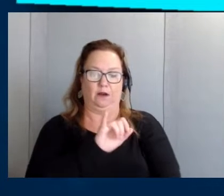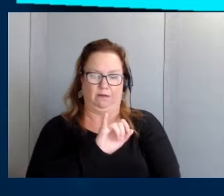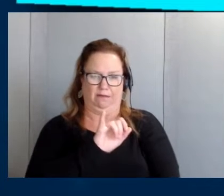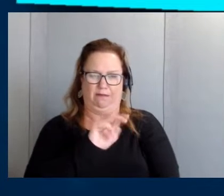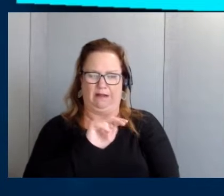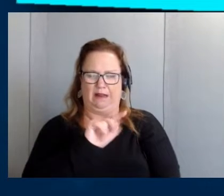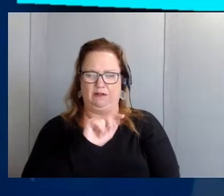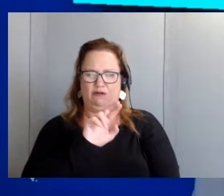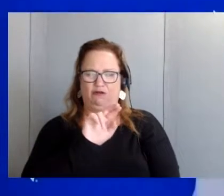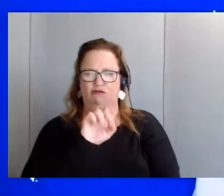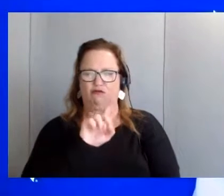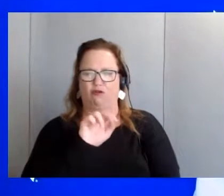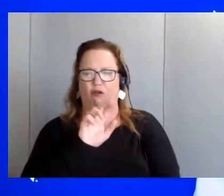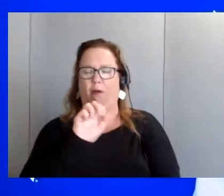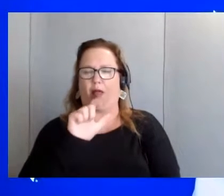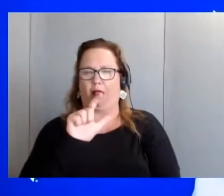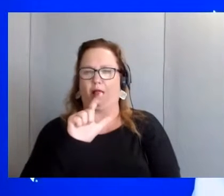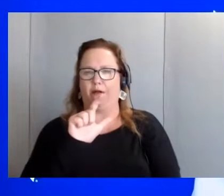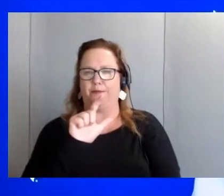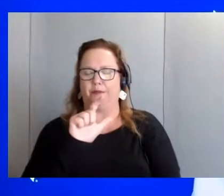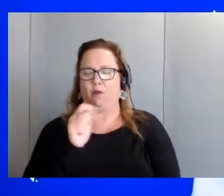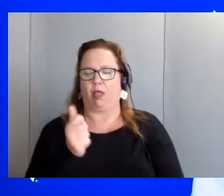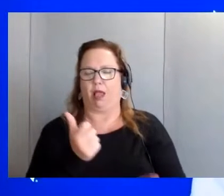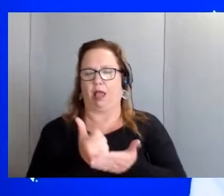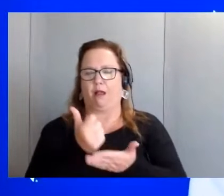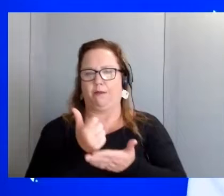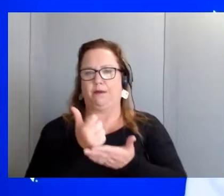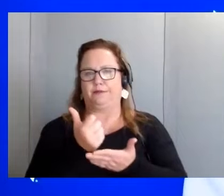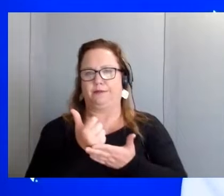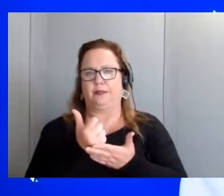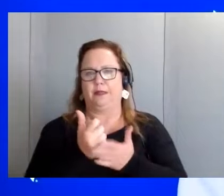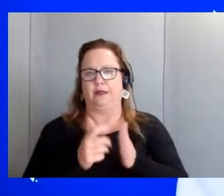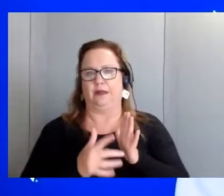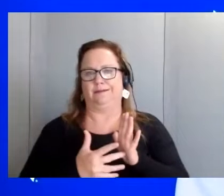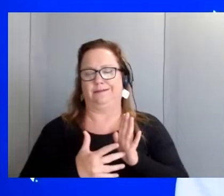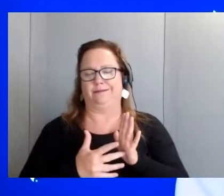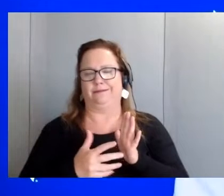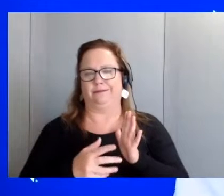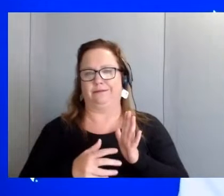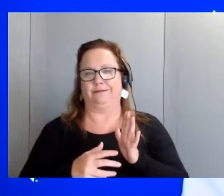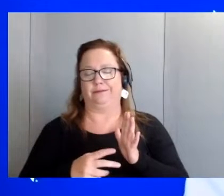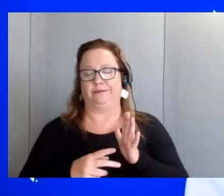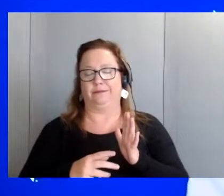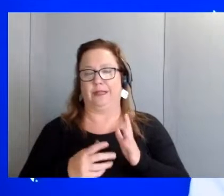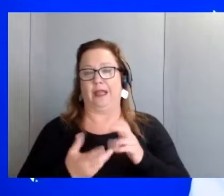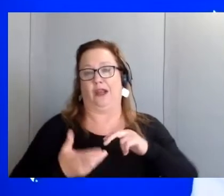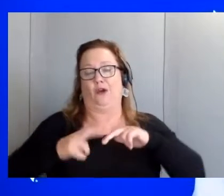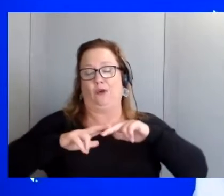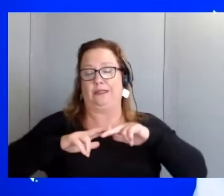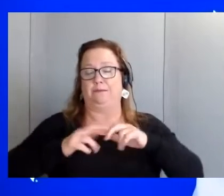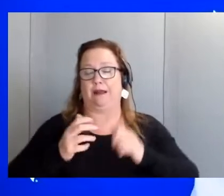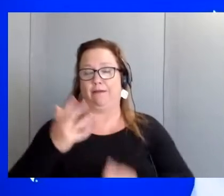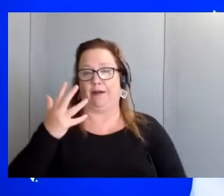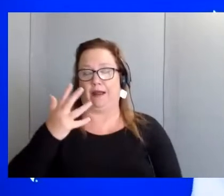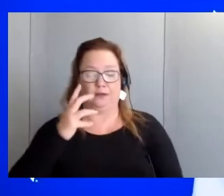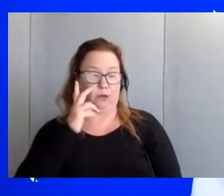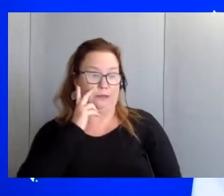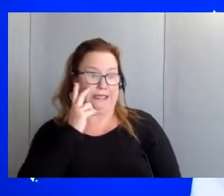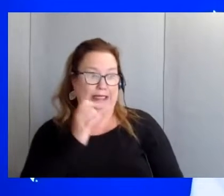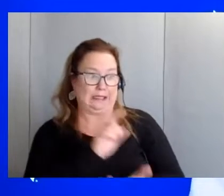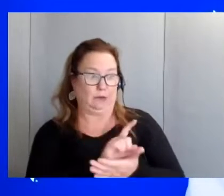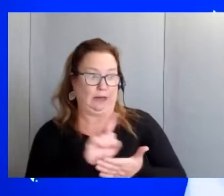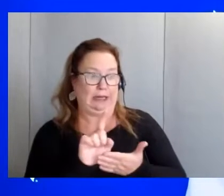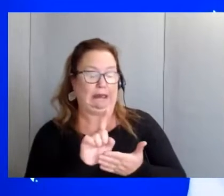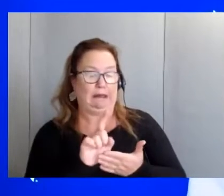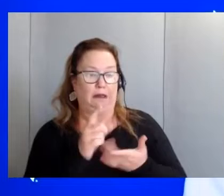which is going to help and multiply our doses by 5. So overall, I think that's a good thing. We'll see how this week pans out. We know that for the last